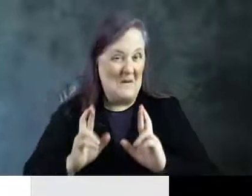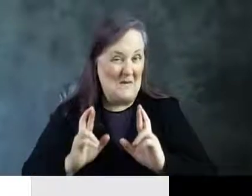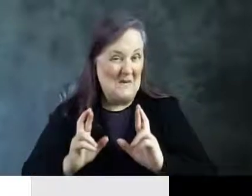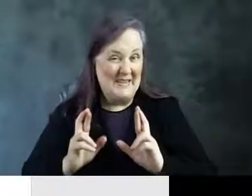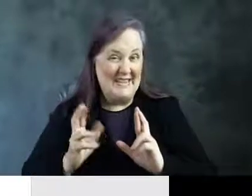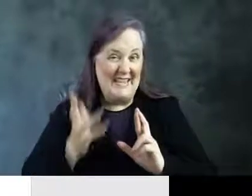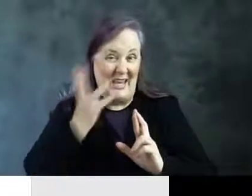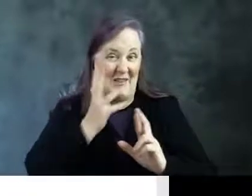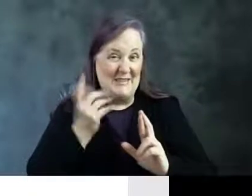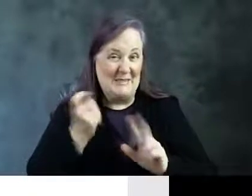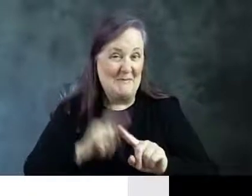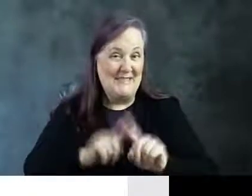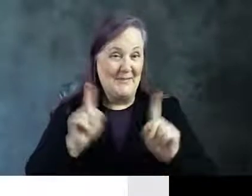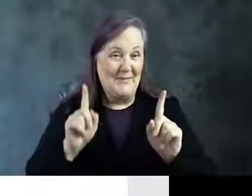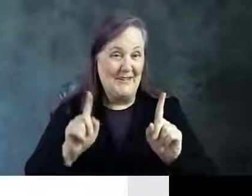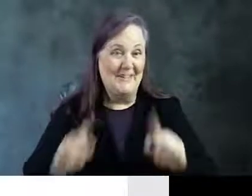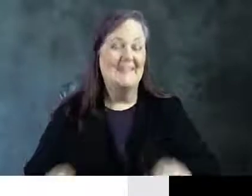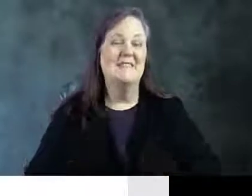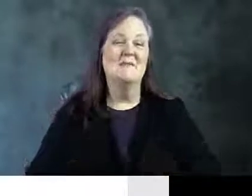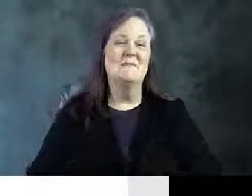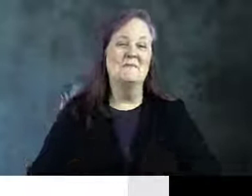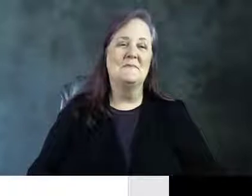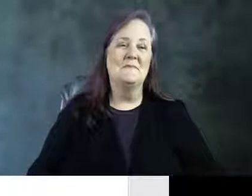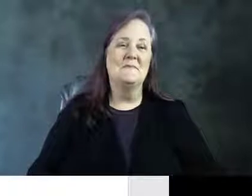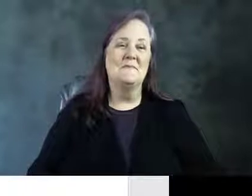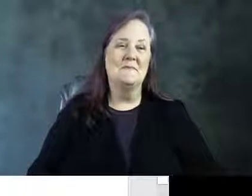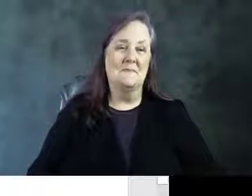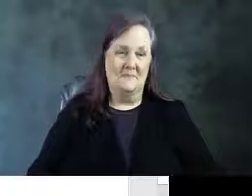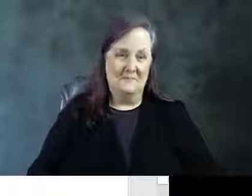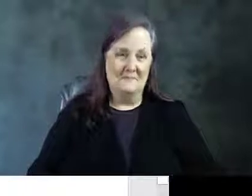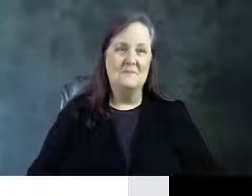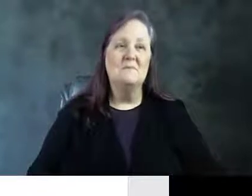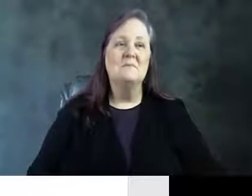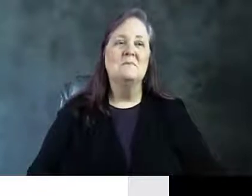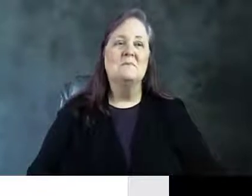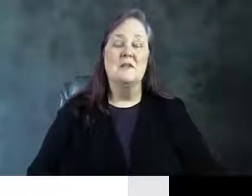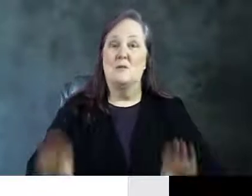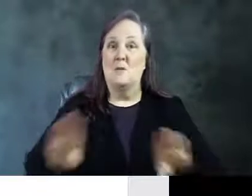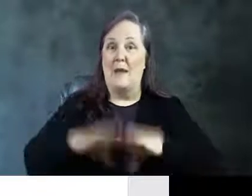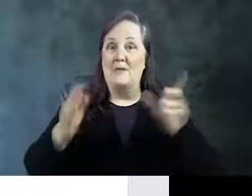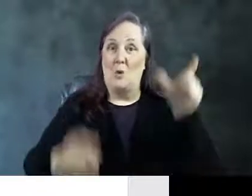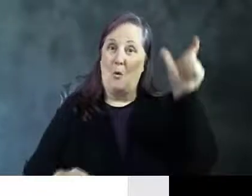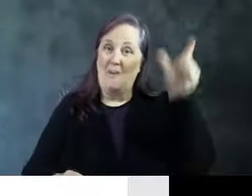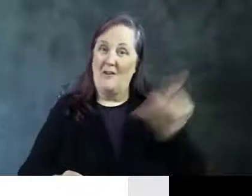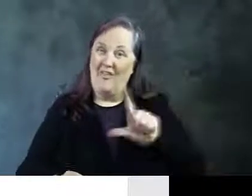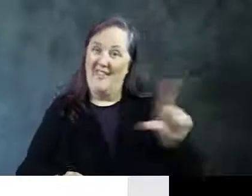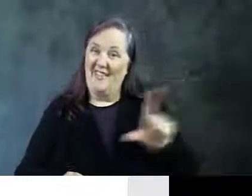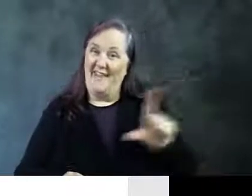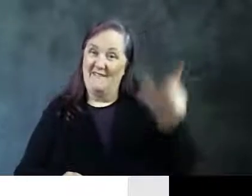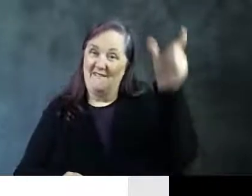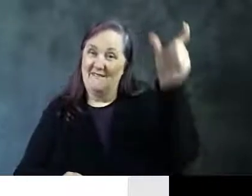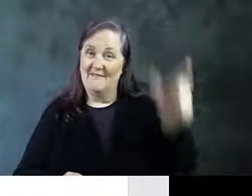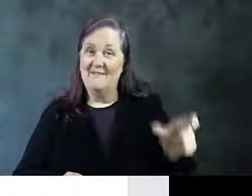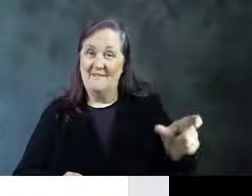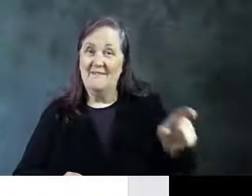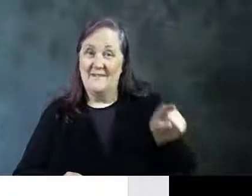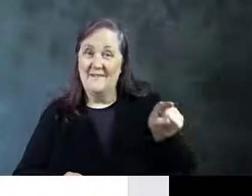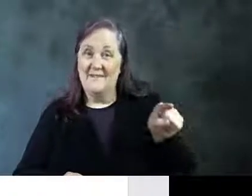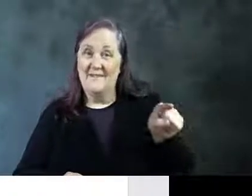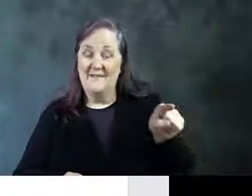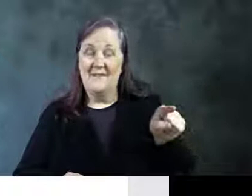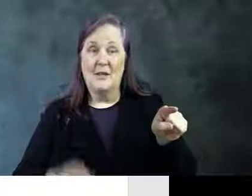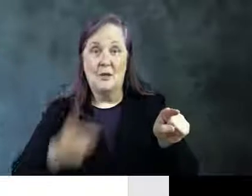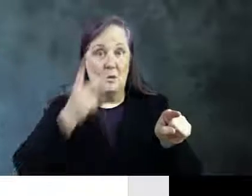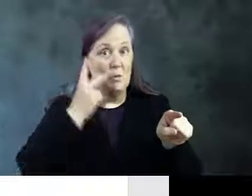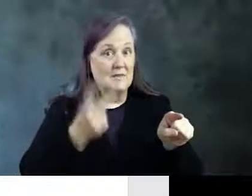did last time. Okay, so my navigation pane is open on the left side of my document, and you'll see that we